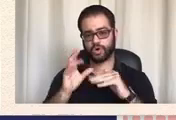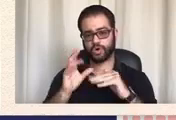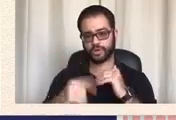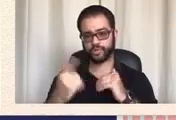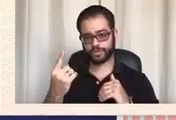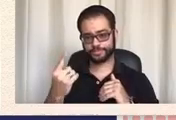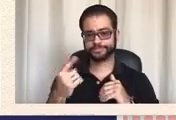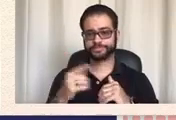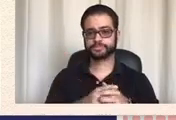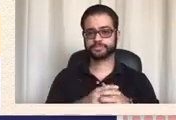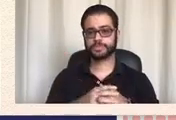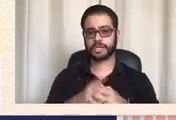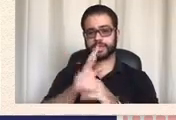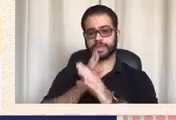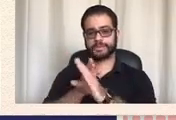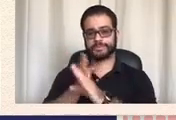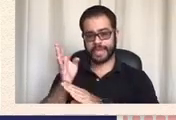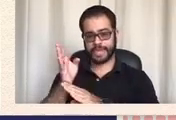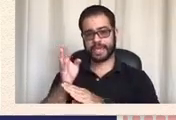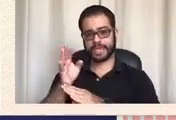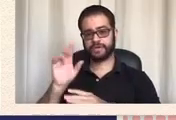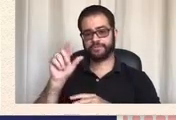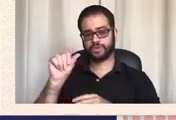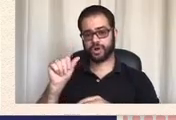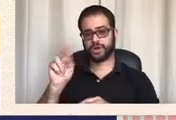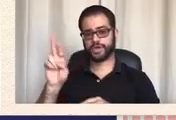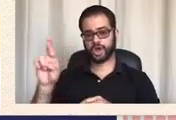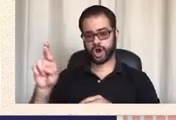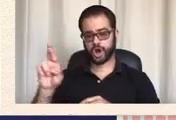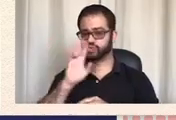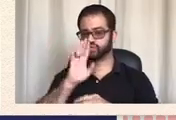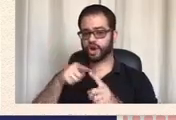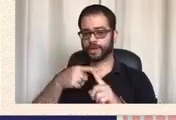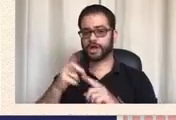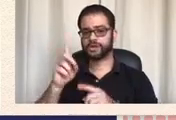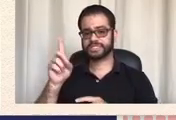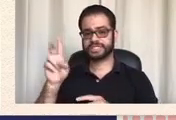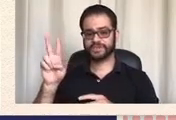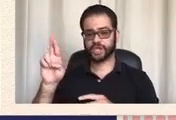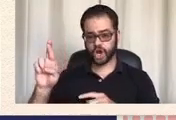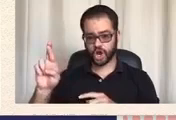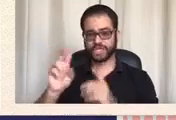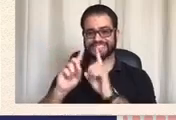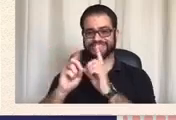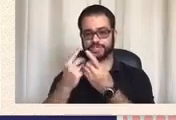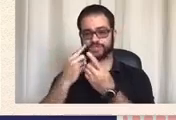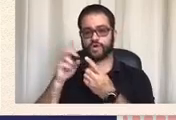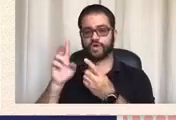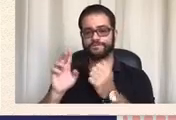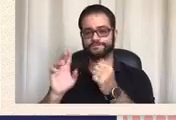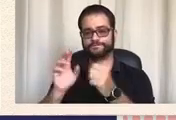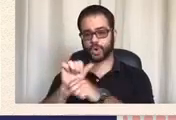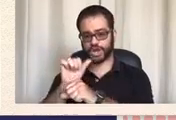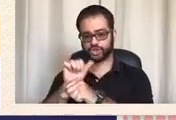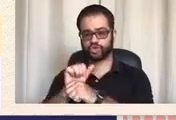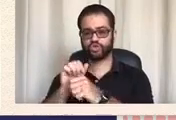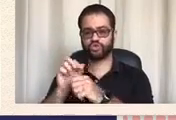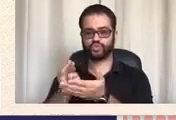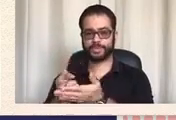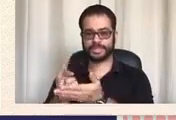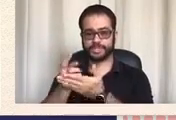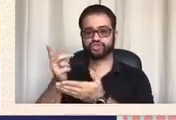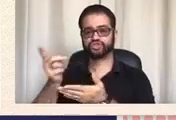of the Florida VR agencies, if we're looking at the Division of Vocational Rehabilitation, a person is eligible